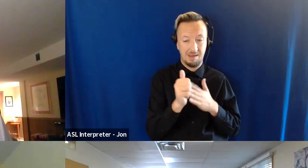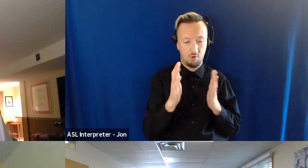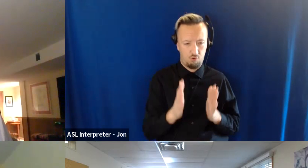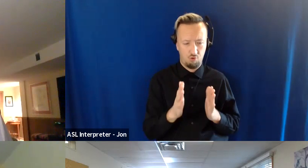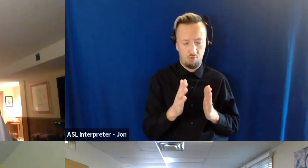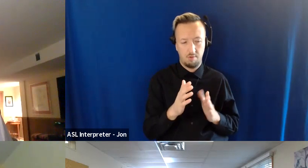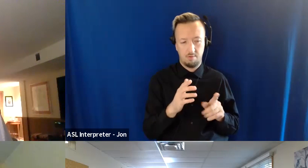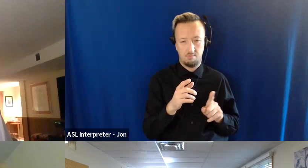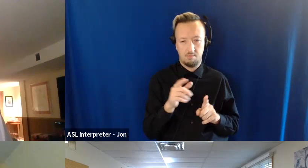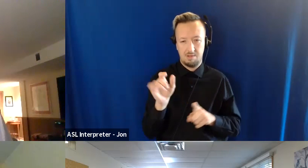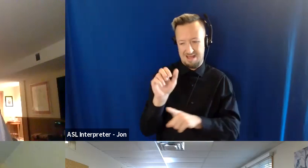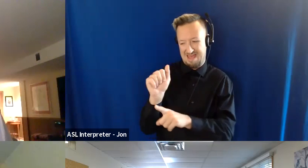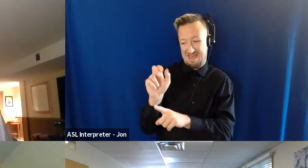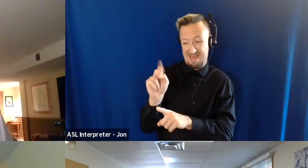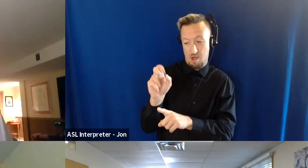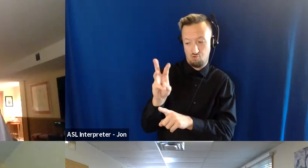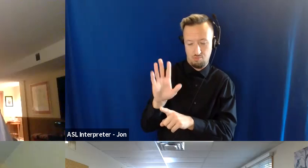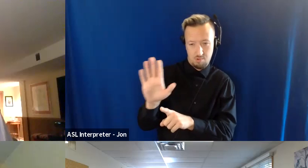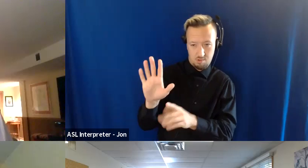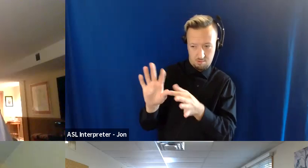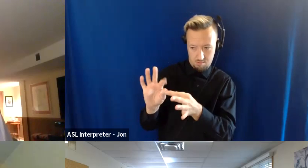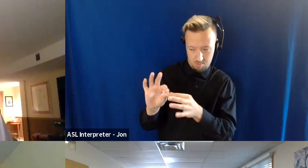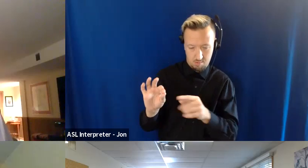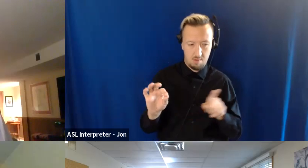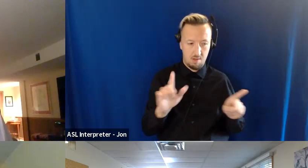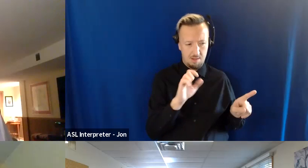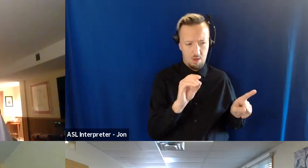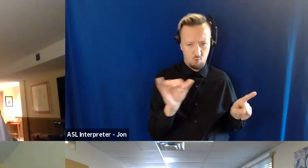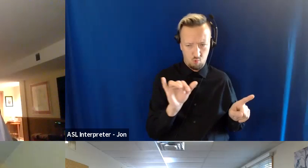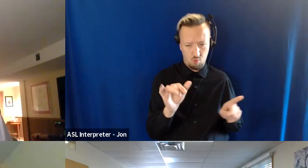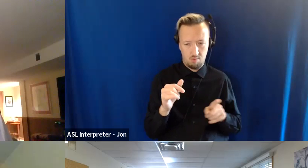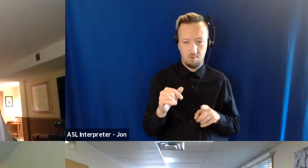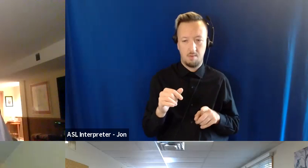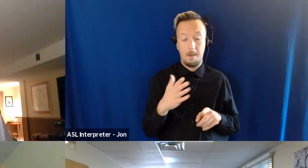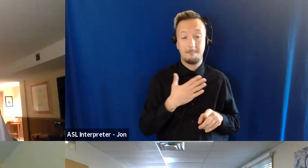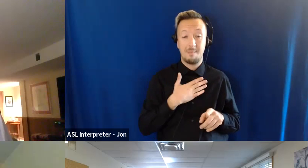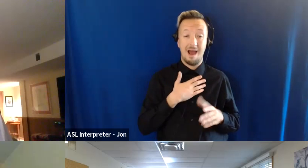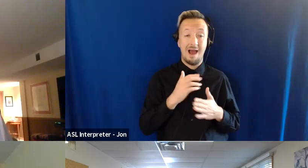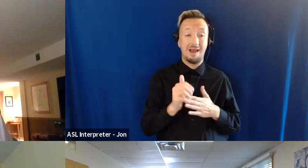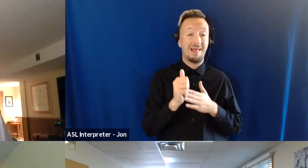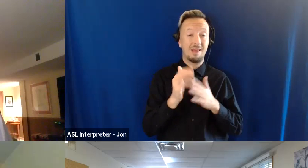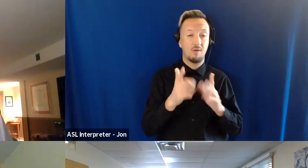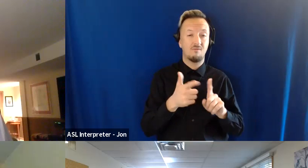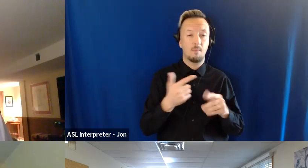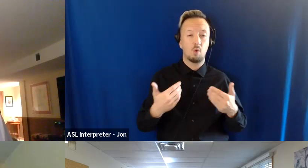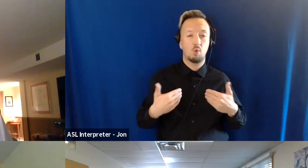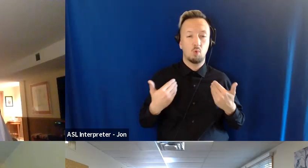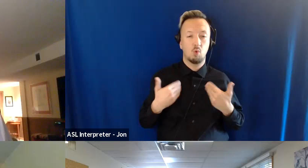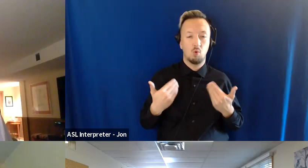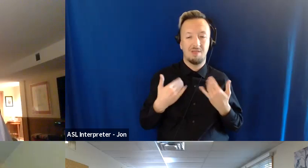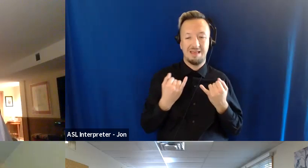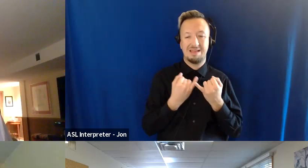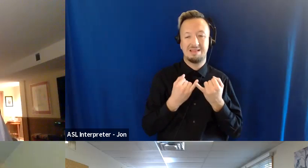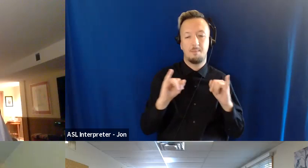of what Andrew had said and a little bit what Leo has mentioned, but mine comes from the Youth Independent Living